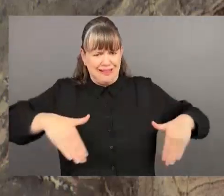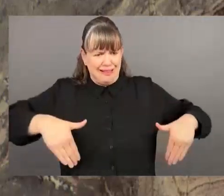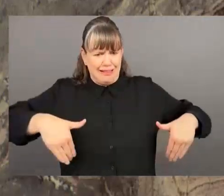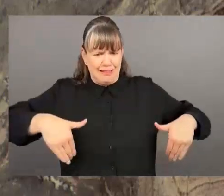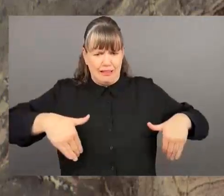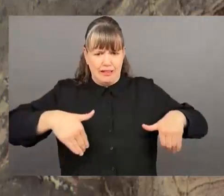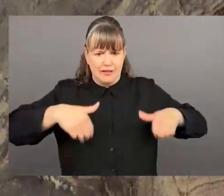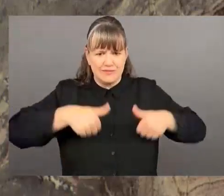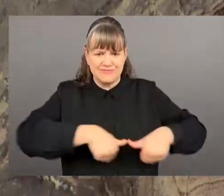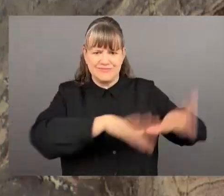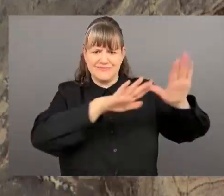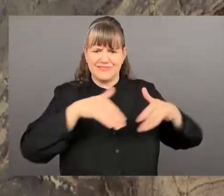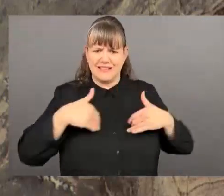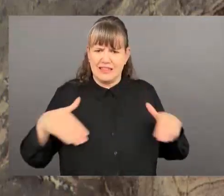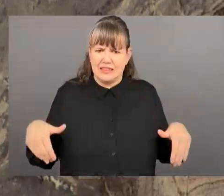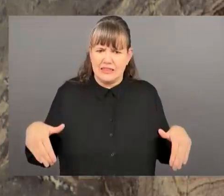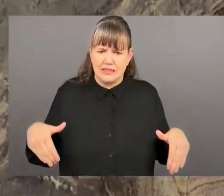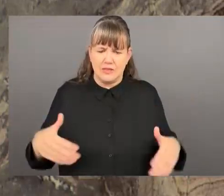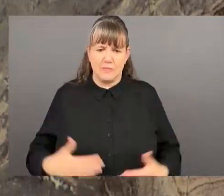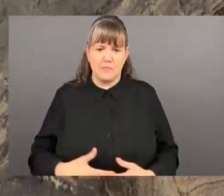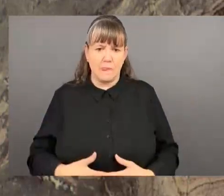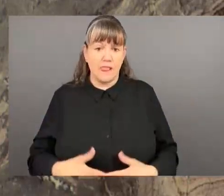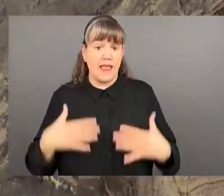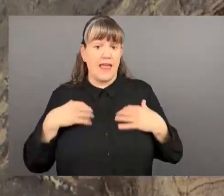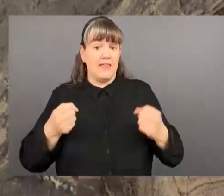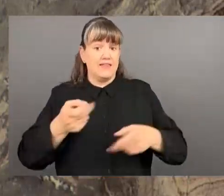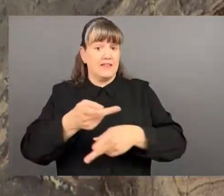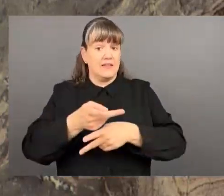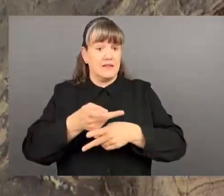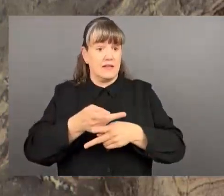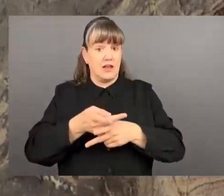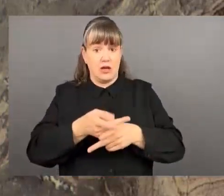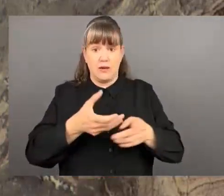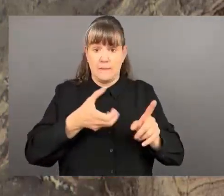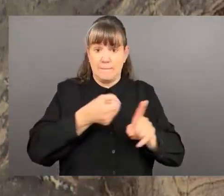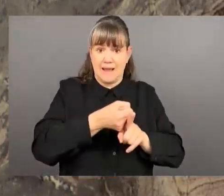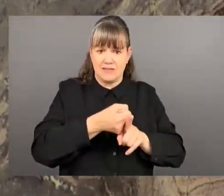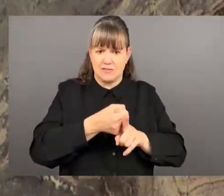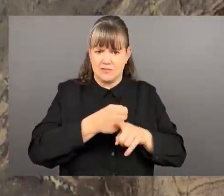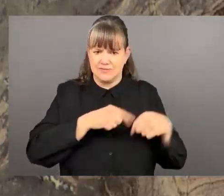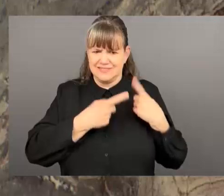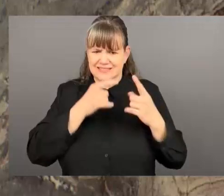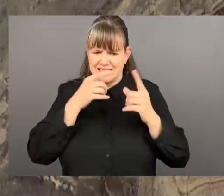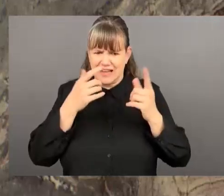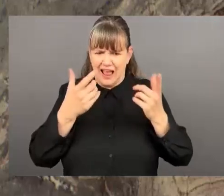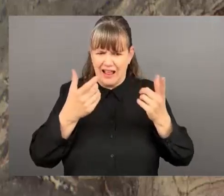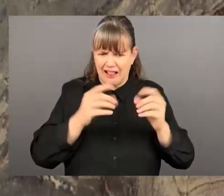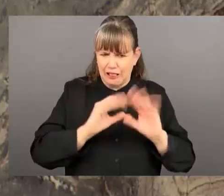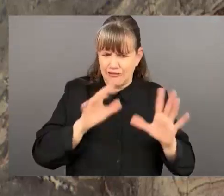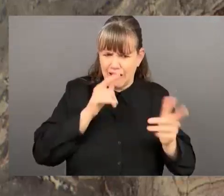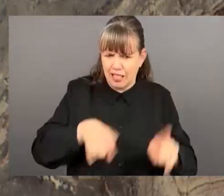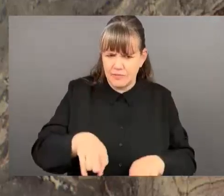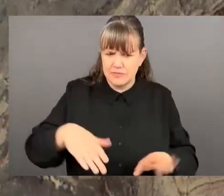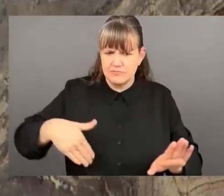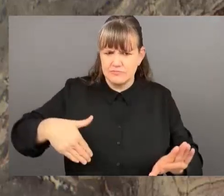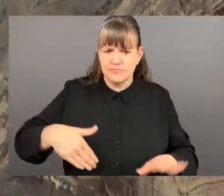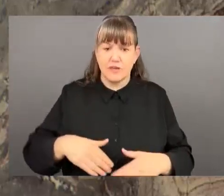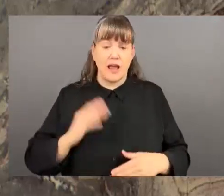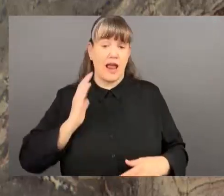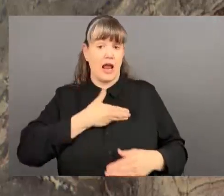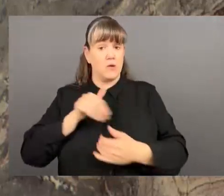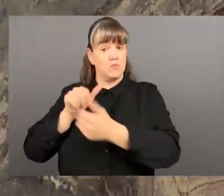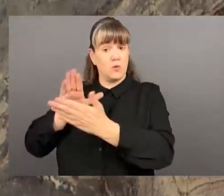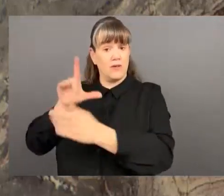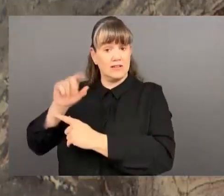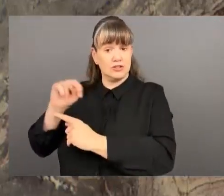Speaker, clearly haven't occurred. Our approach to LNG is what we've said in this House a number of times, to focus on issues